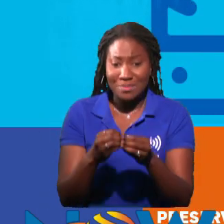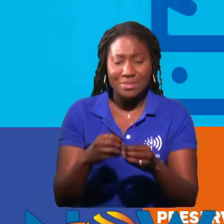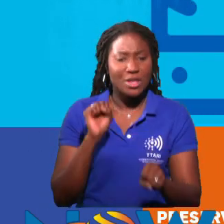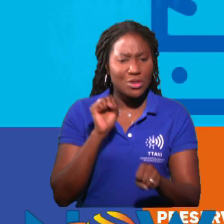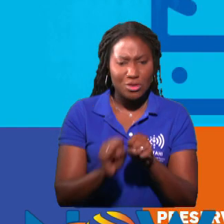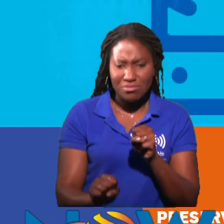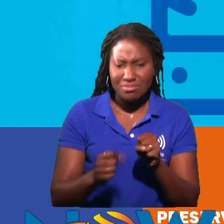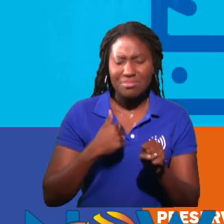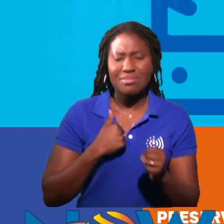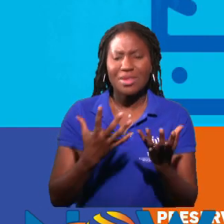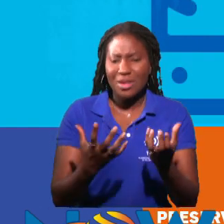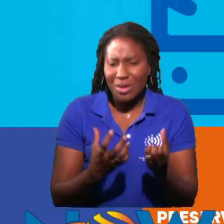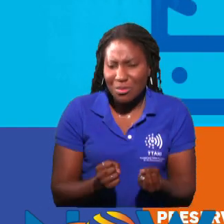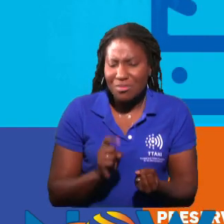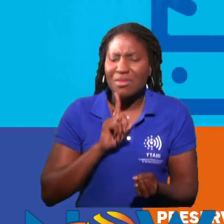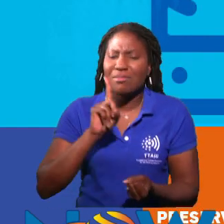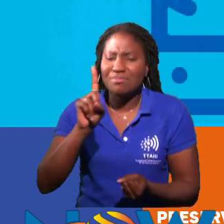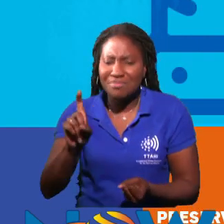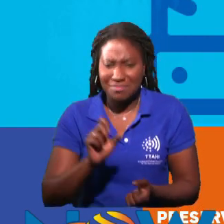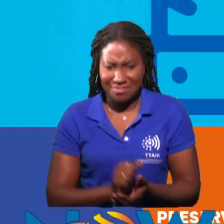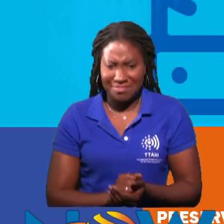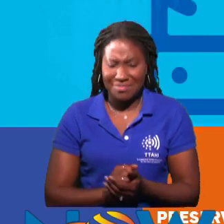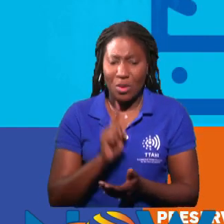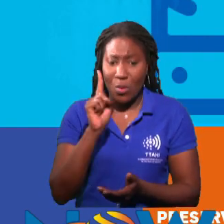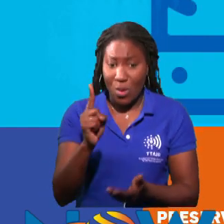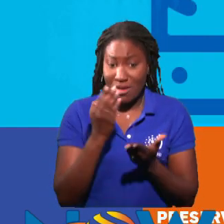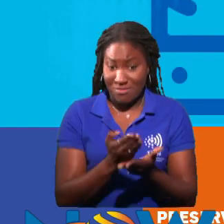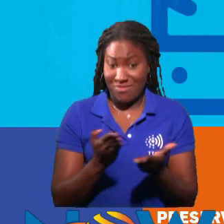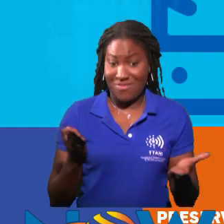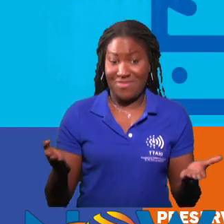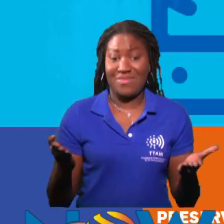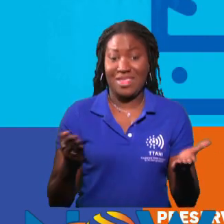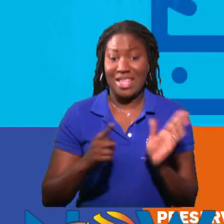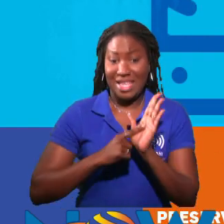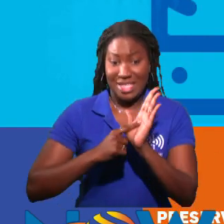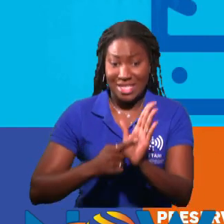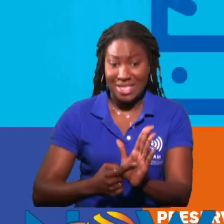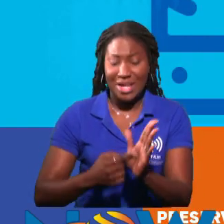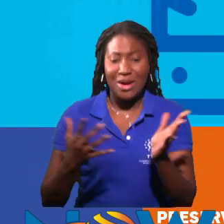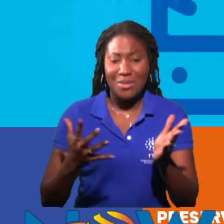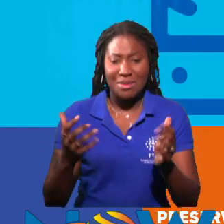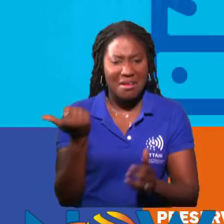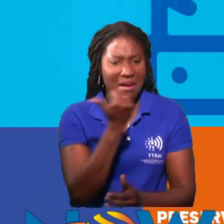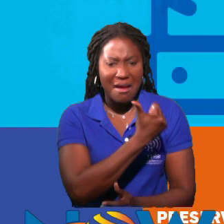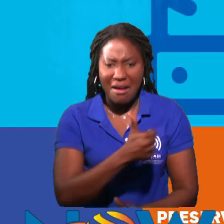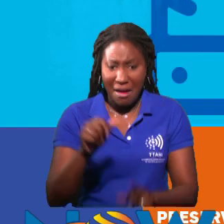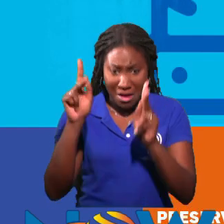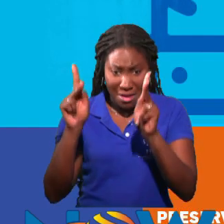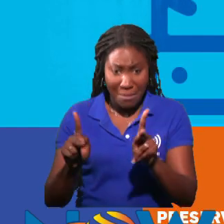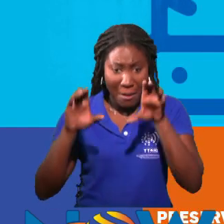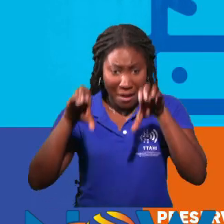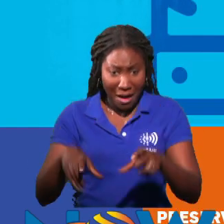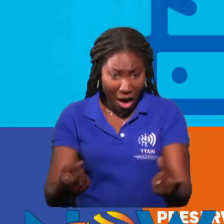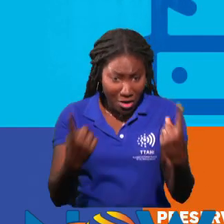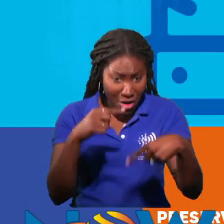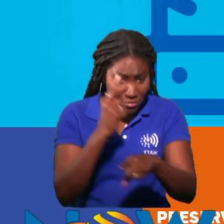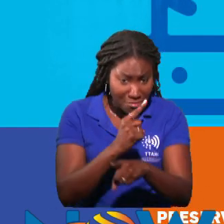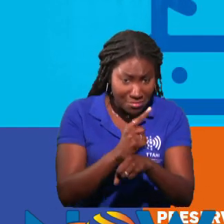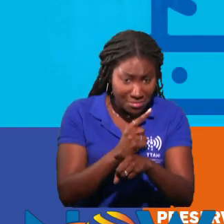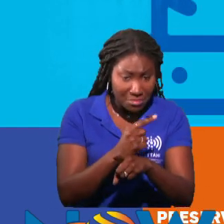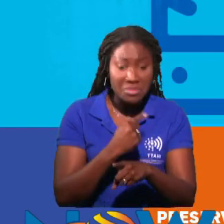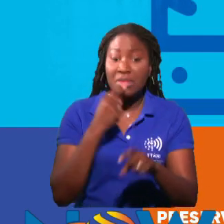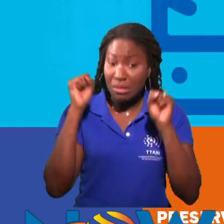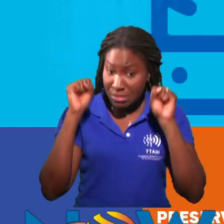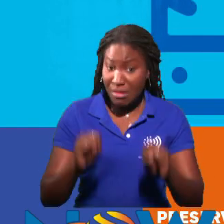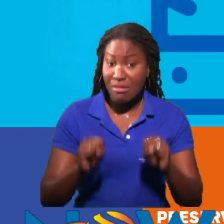to the fact that one of the things that this shows is that any and everybody can be a part of this. Yes. Let's talk about accessibility when it comes